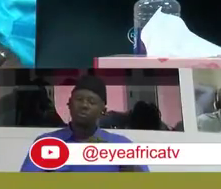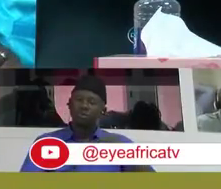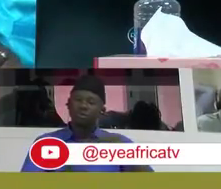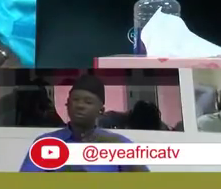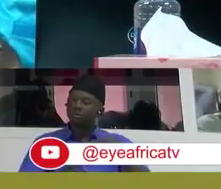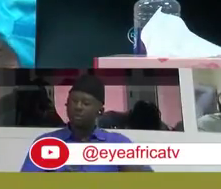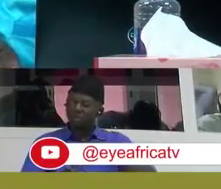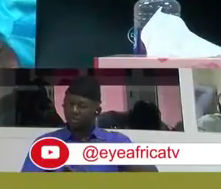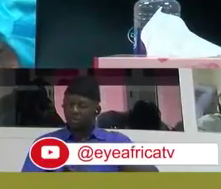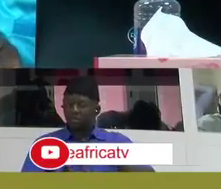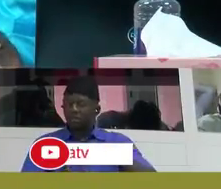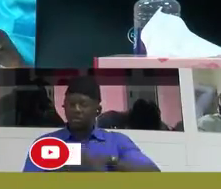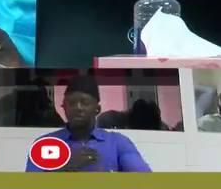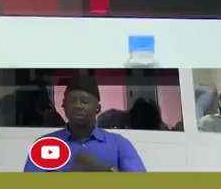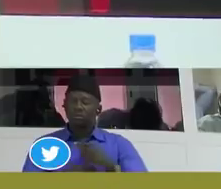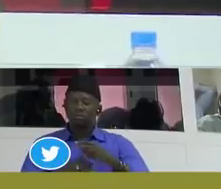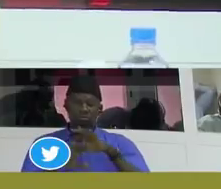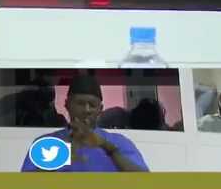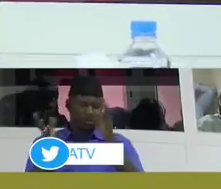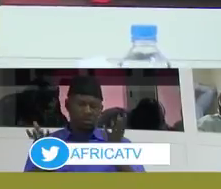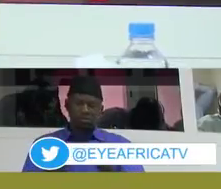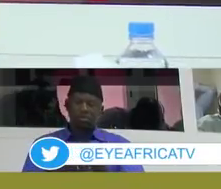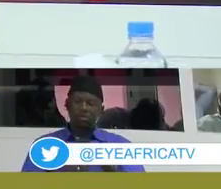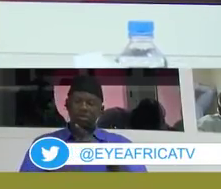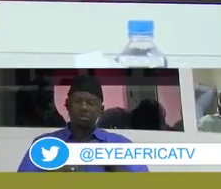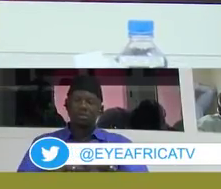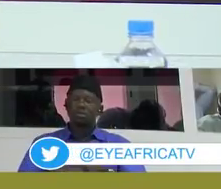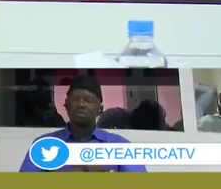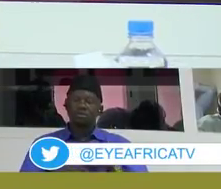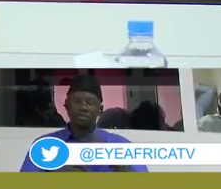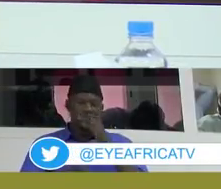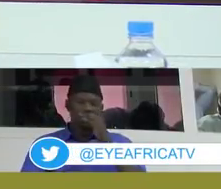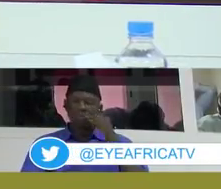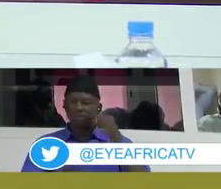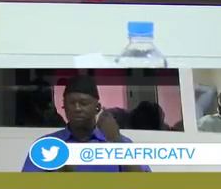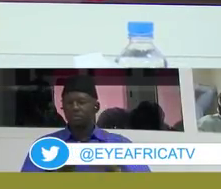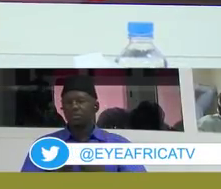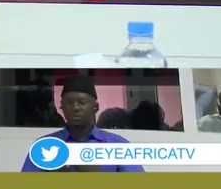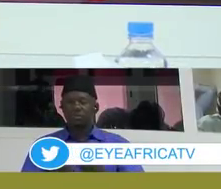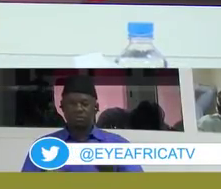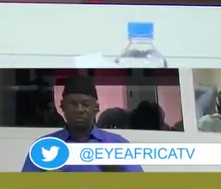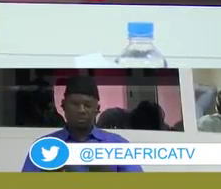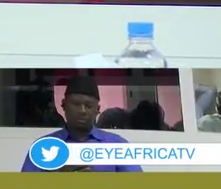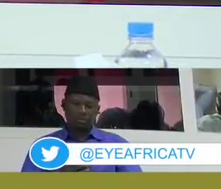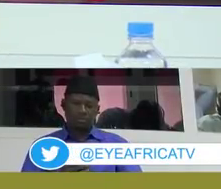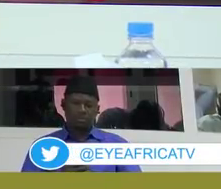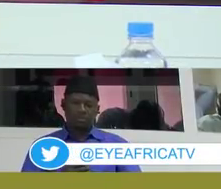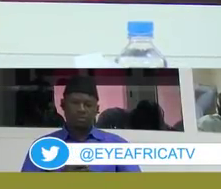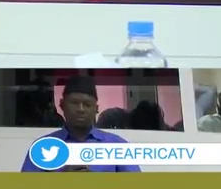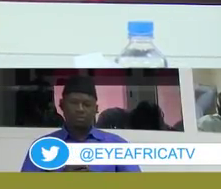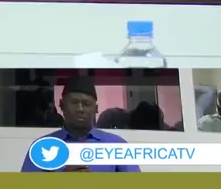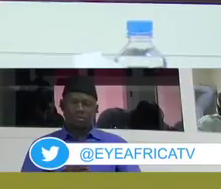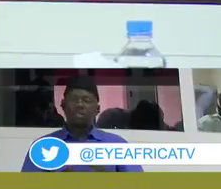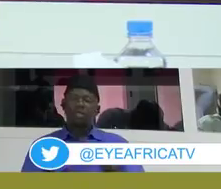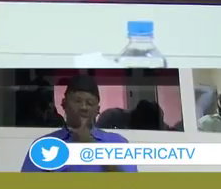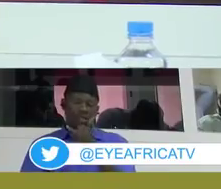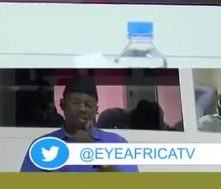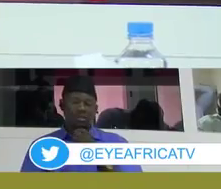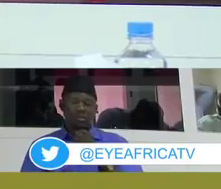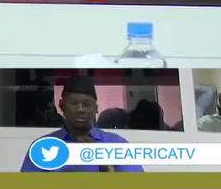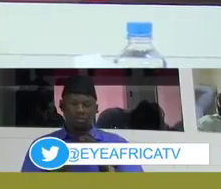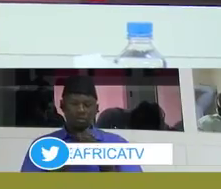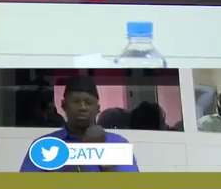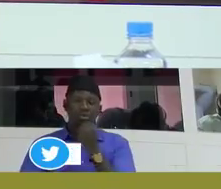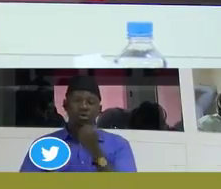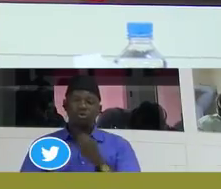during Ramadan. Yes, as I said, the Muslim who is fasting may not do it during Ramadan. He has something else to